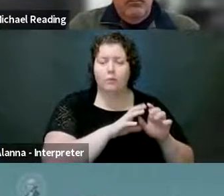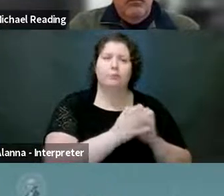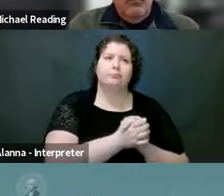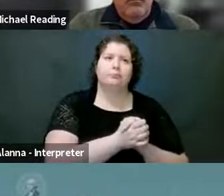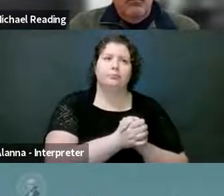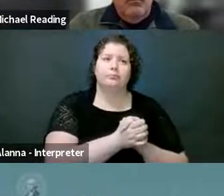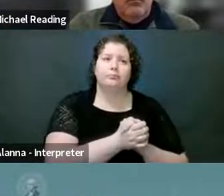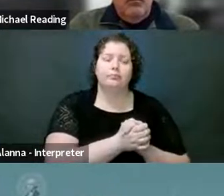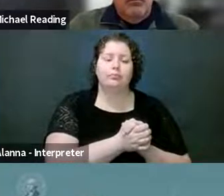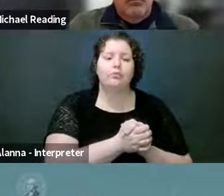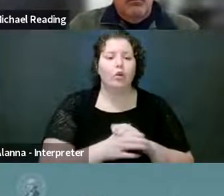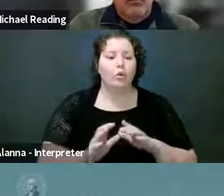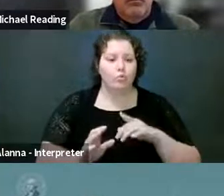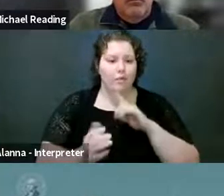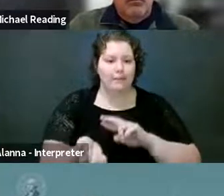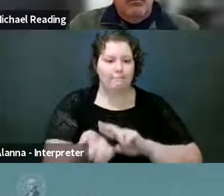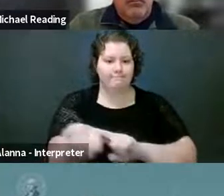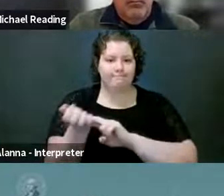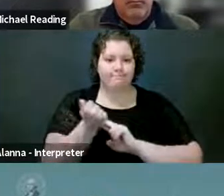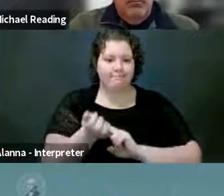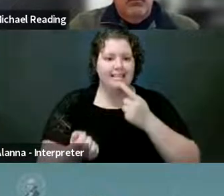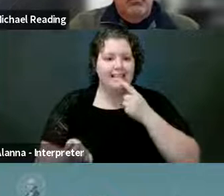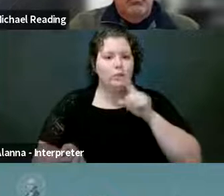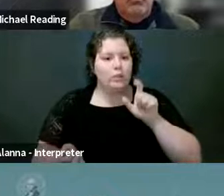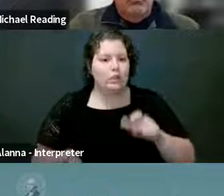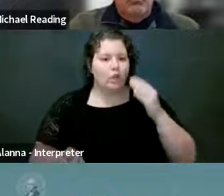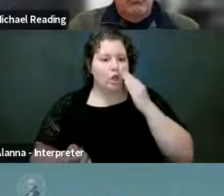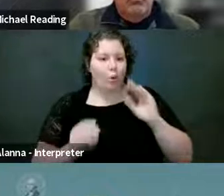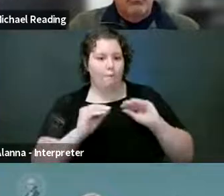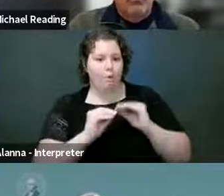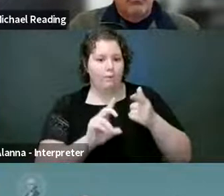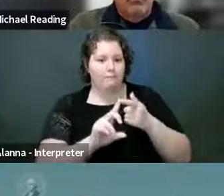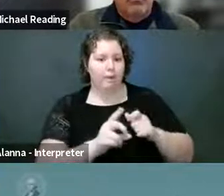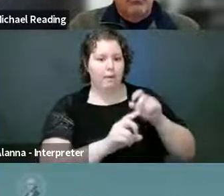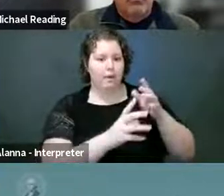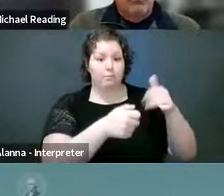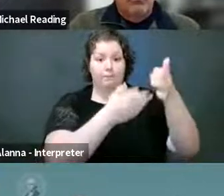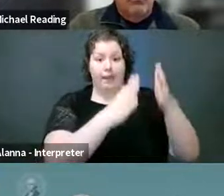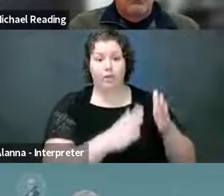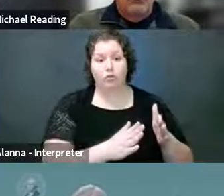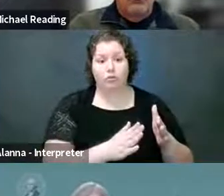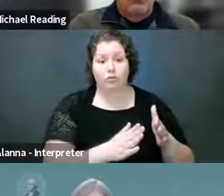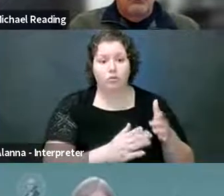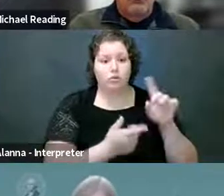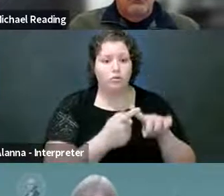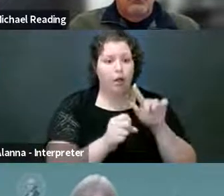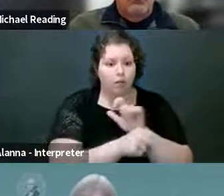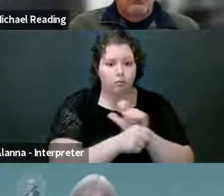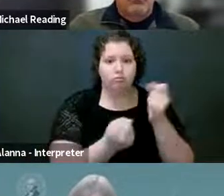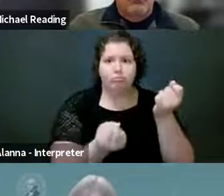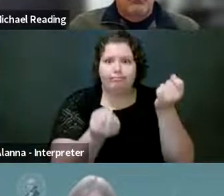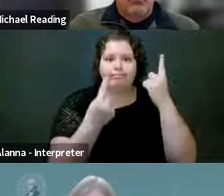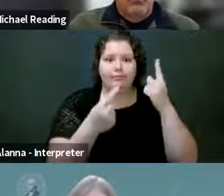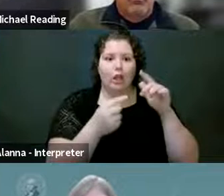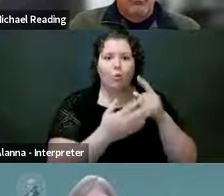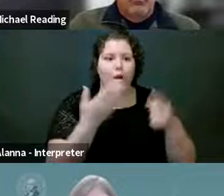that we need to hear more from providers to really understand what's going on in communities, as well as some of